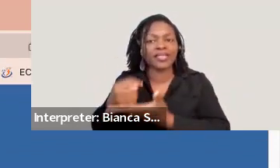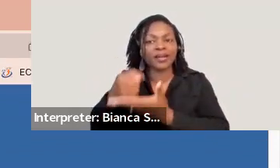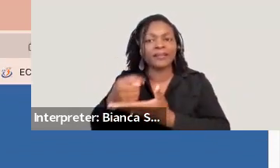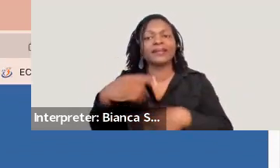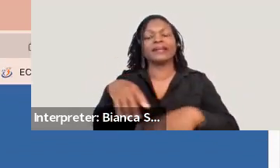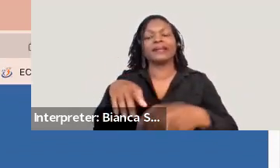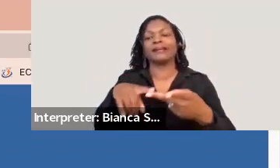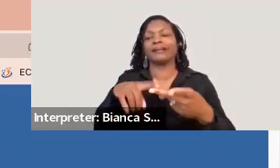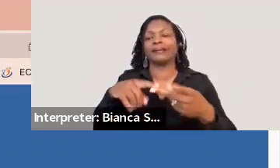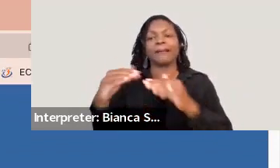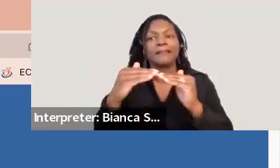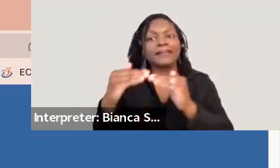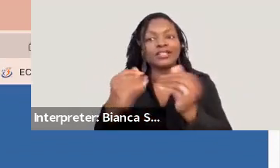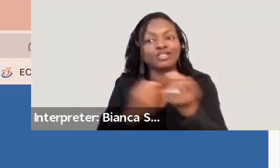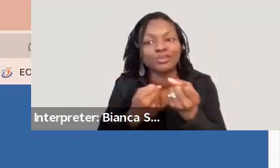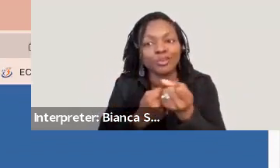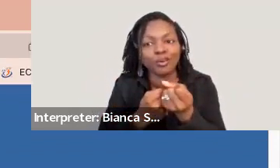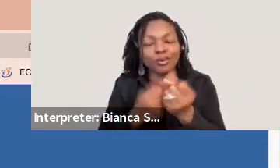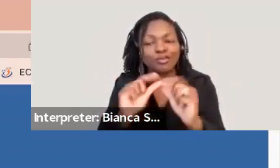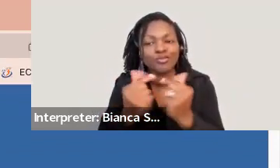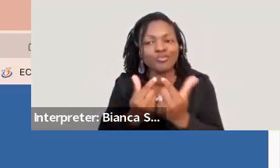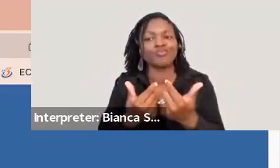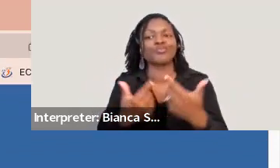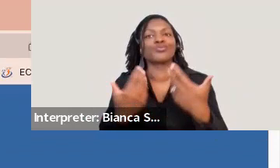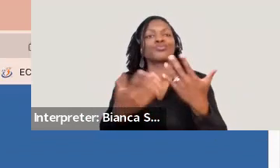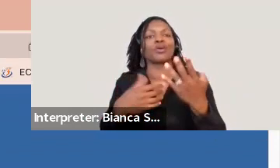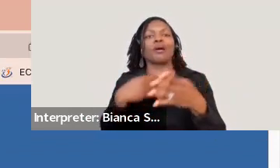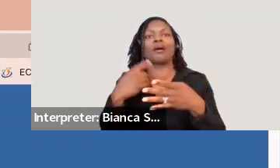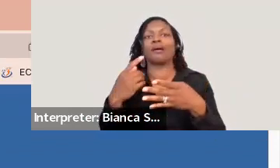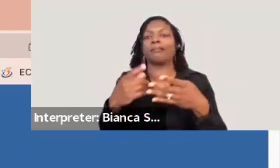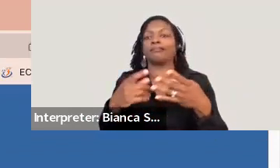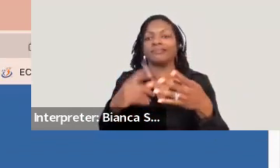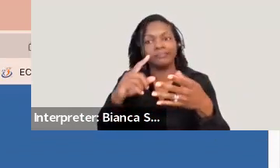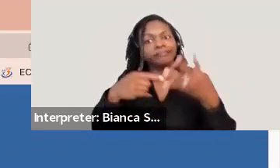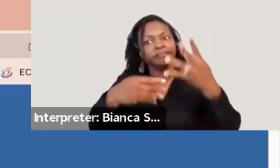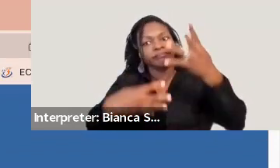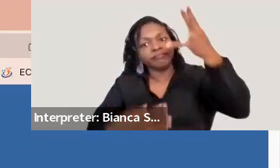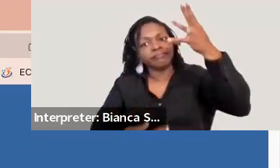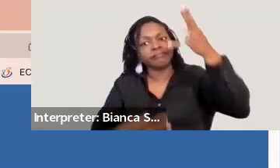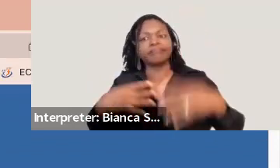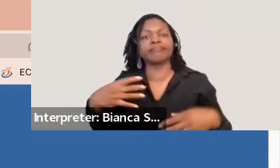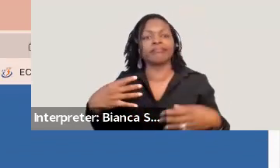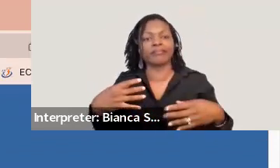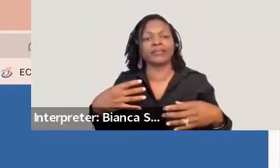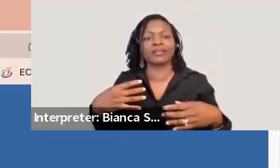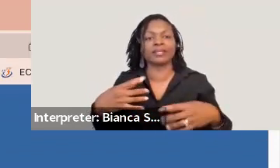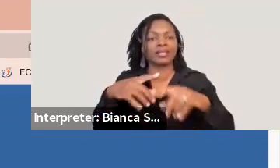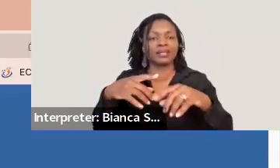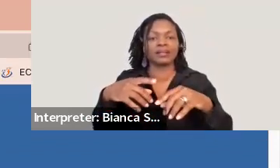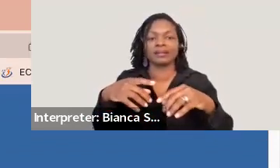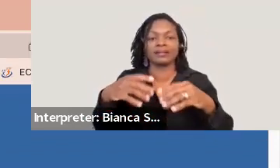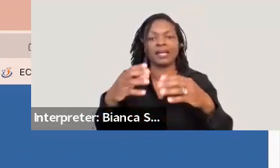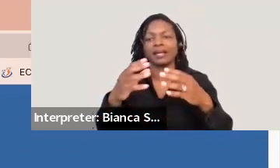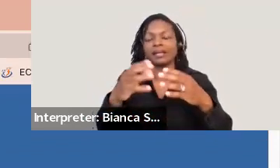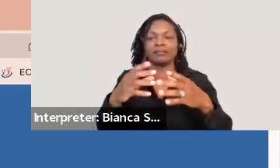support groups, all different kinds of information based on some kind of broad categories